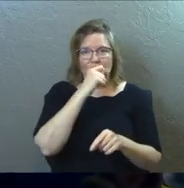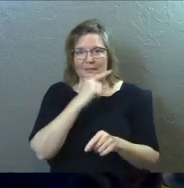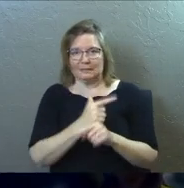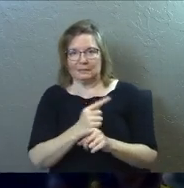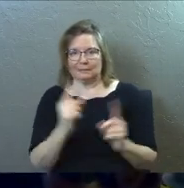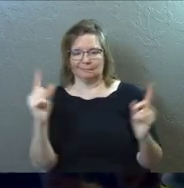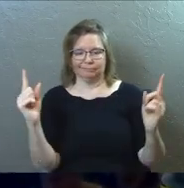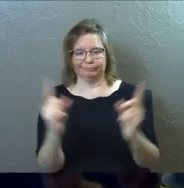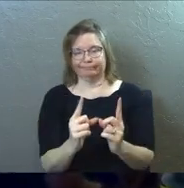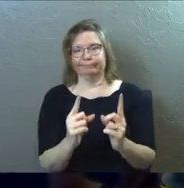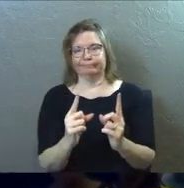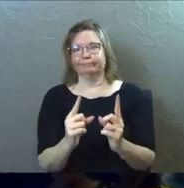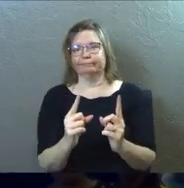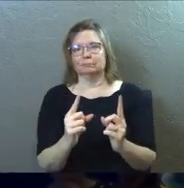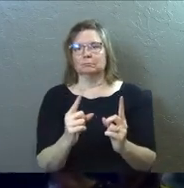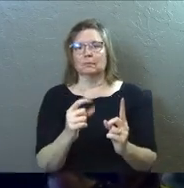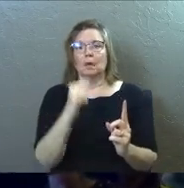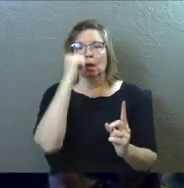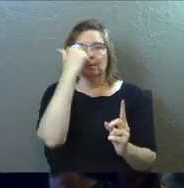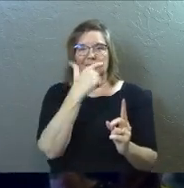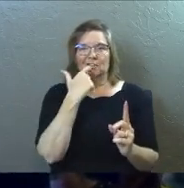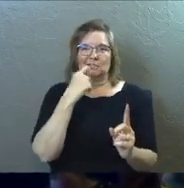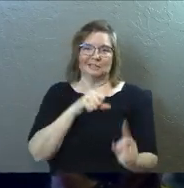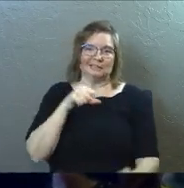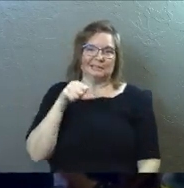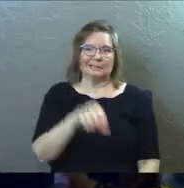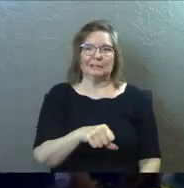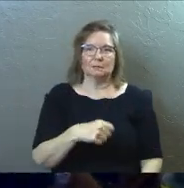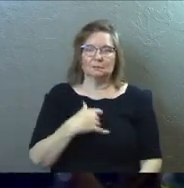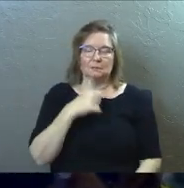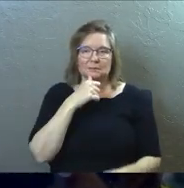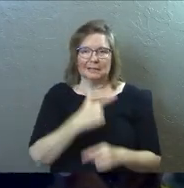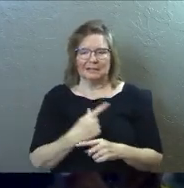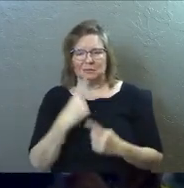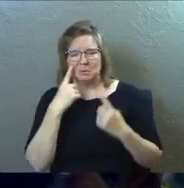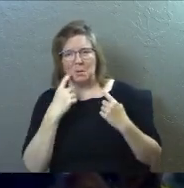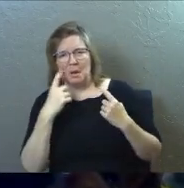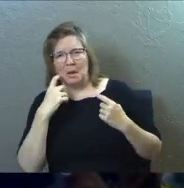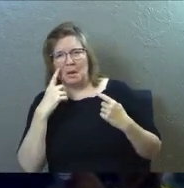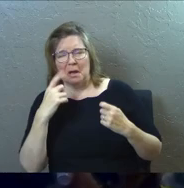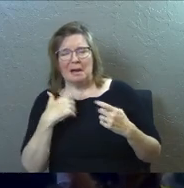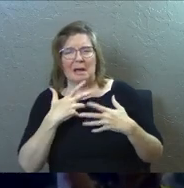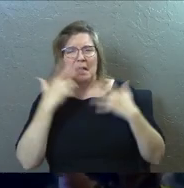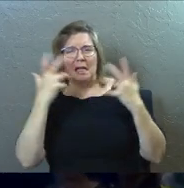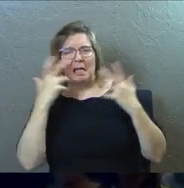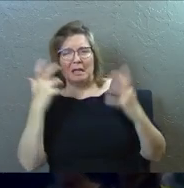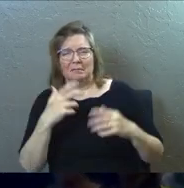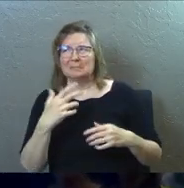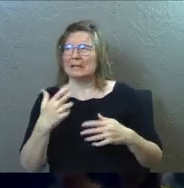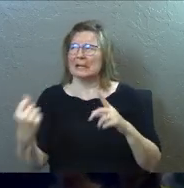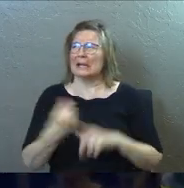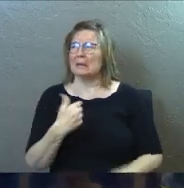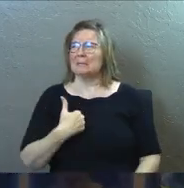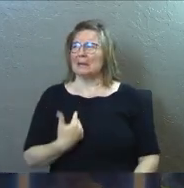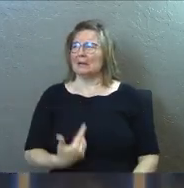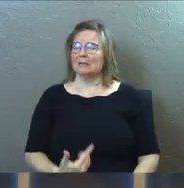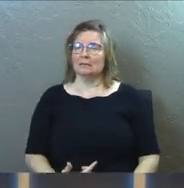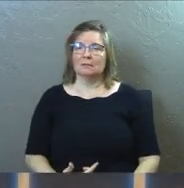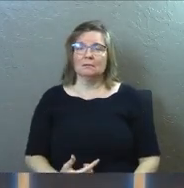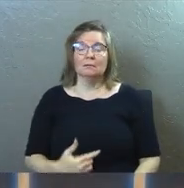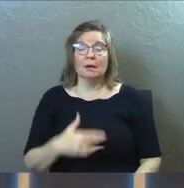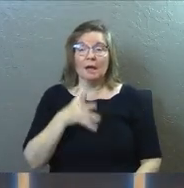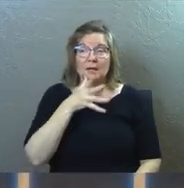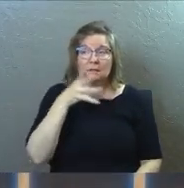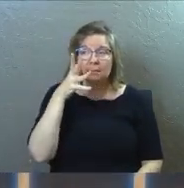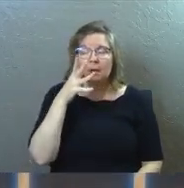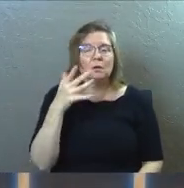sister, little ones, and brother has just hit sister, and sister is crying, and she's screaming, "He hit me." And